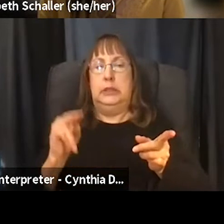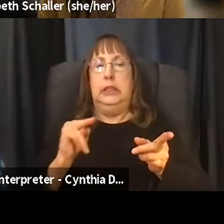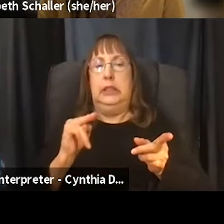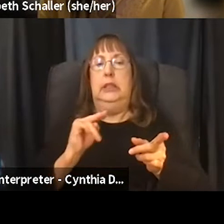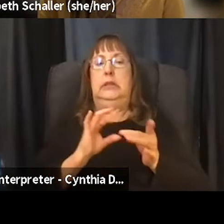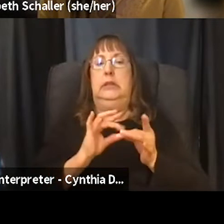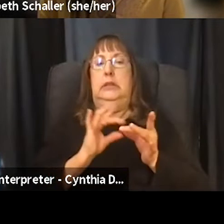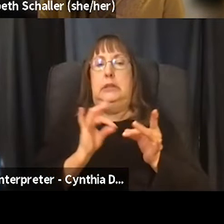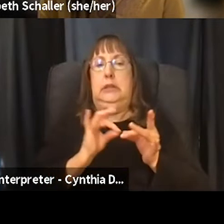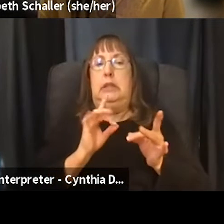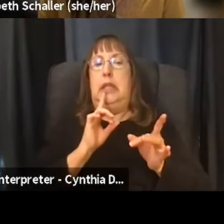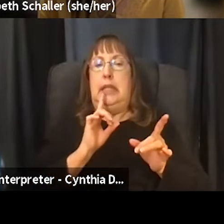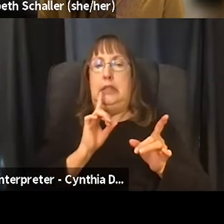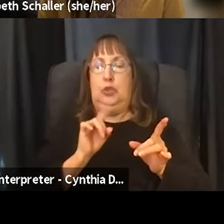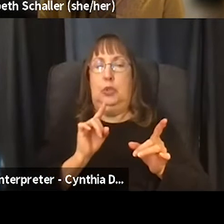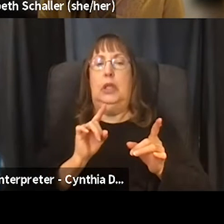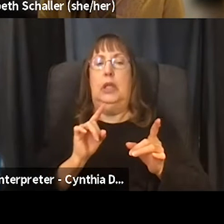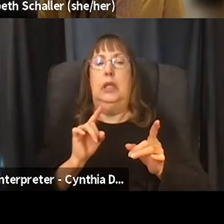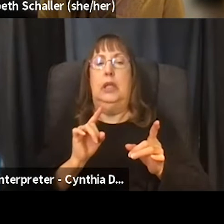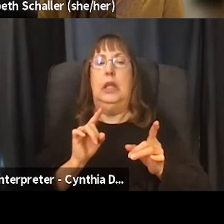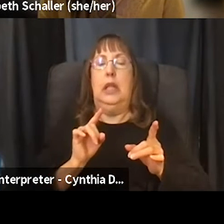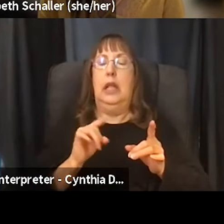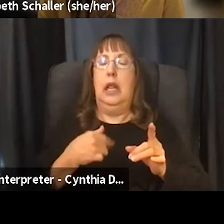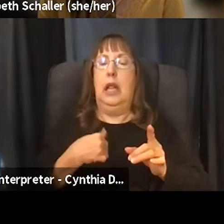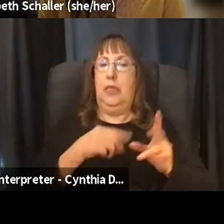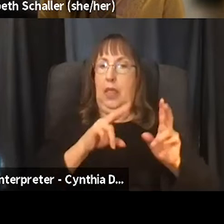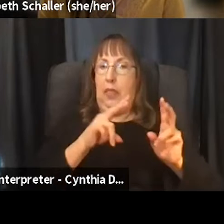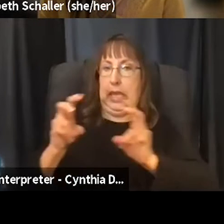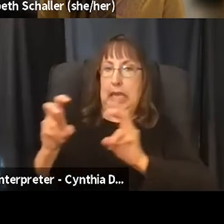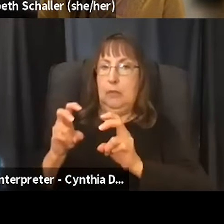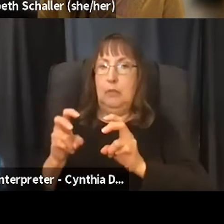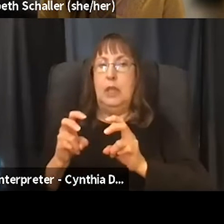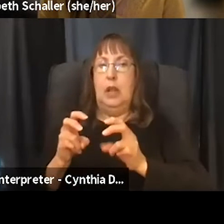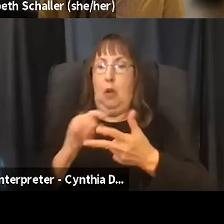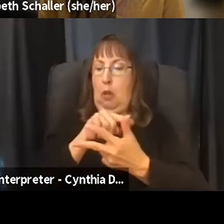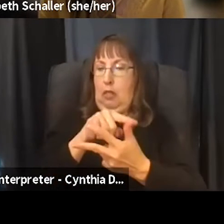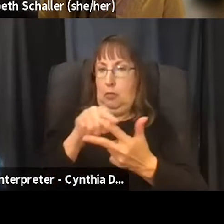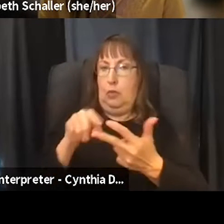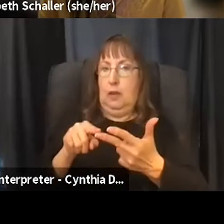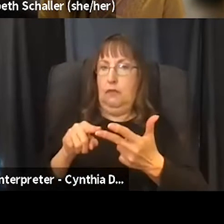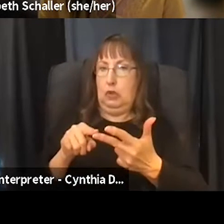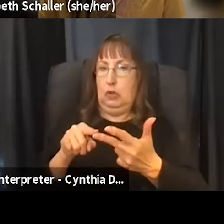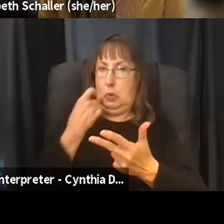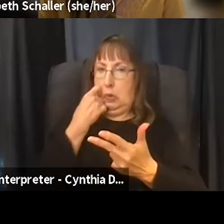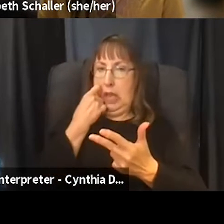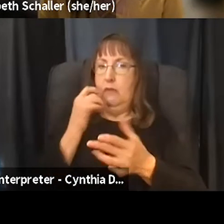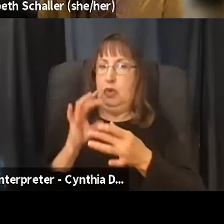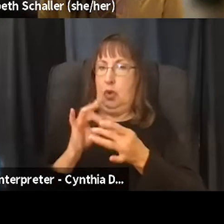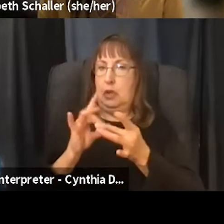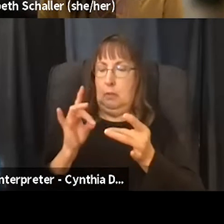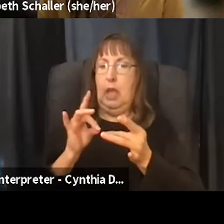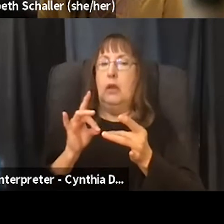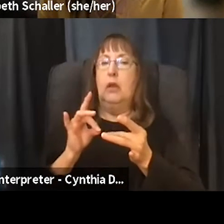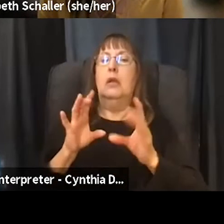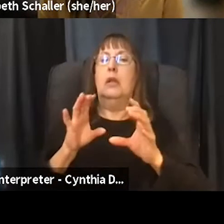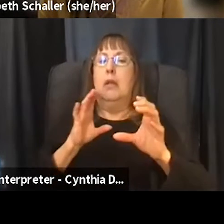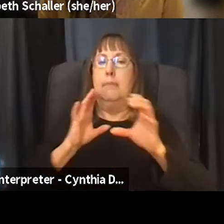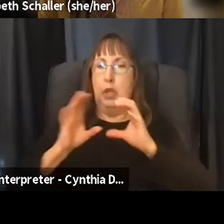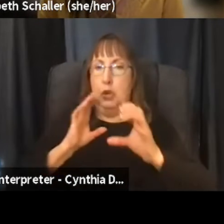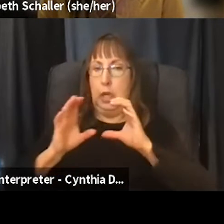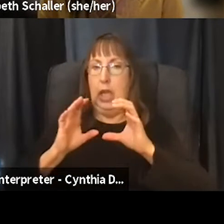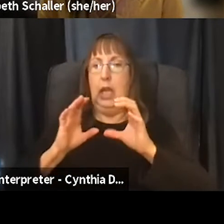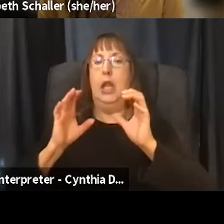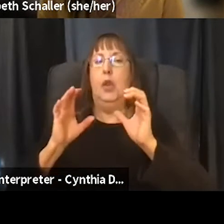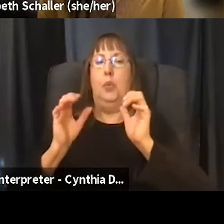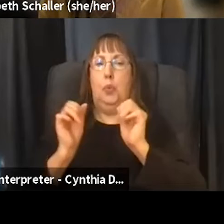hearing you, Claire, and Scott have all talked about different instances of communicating with, be it